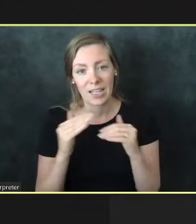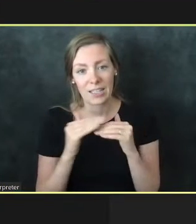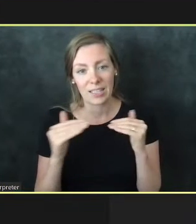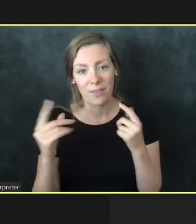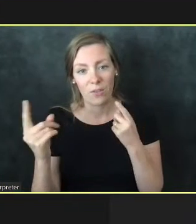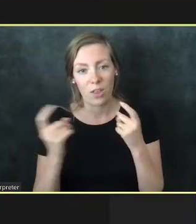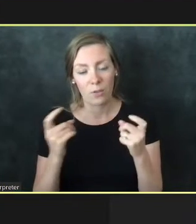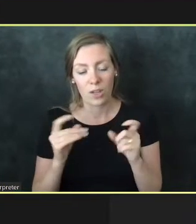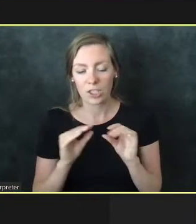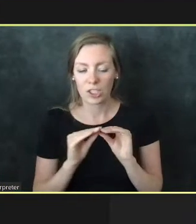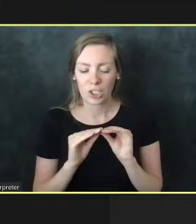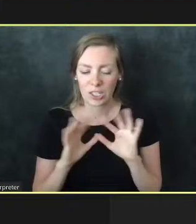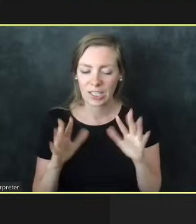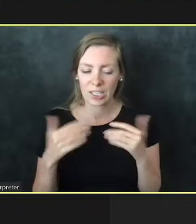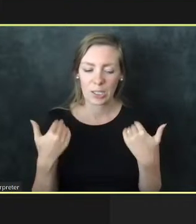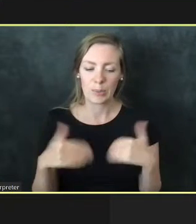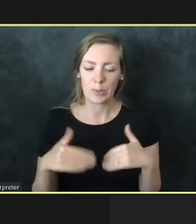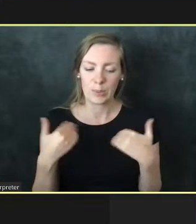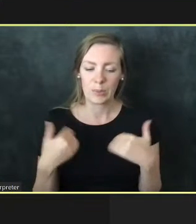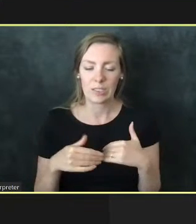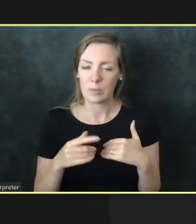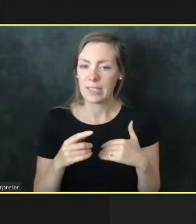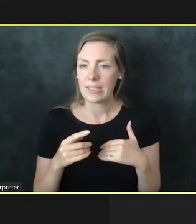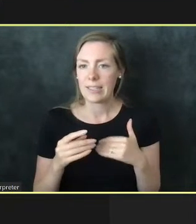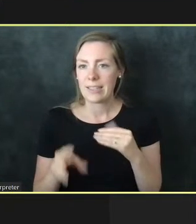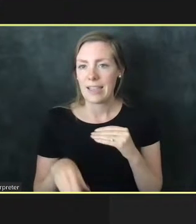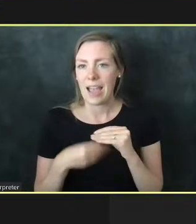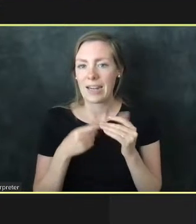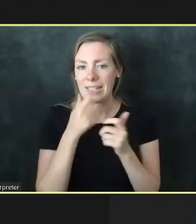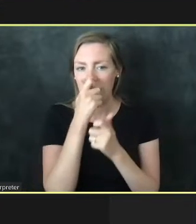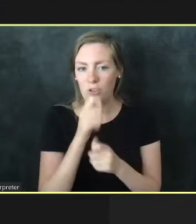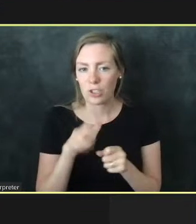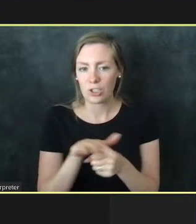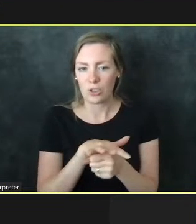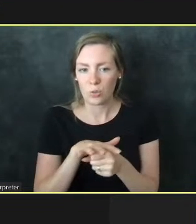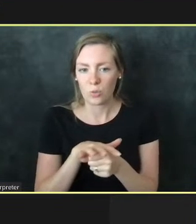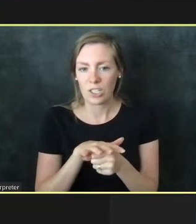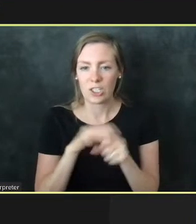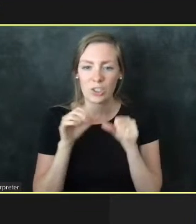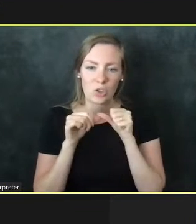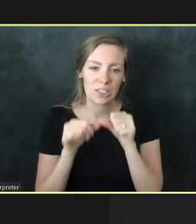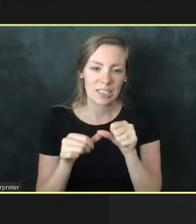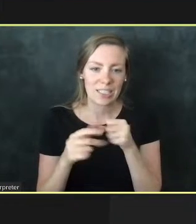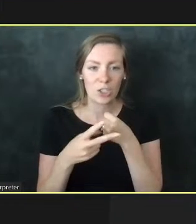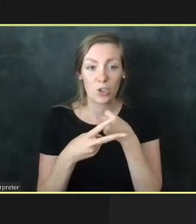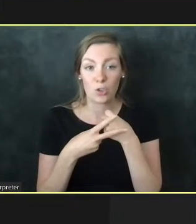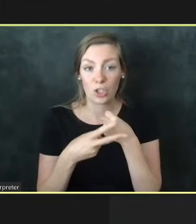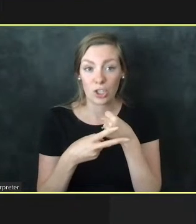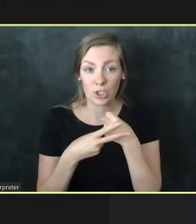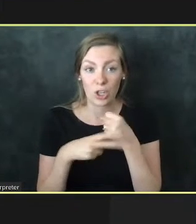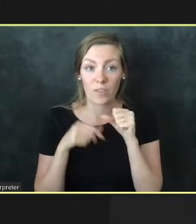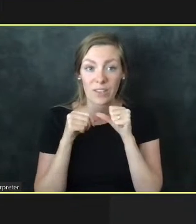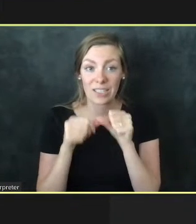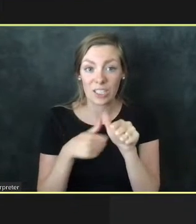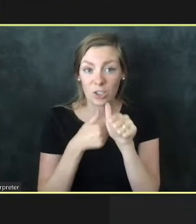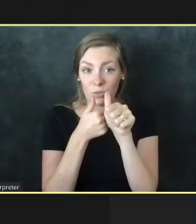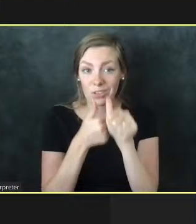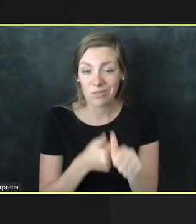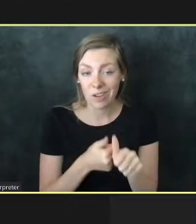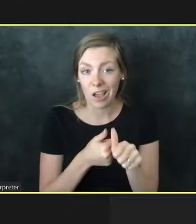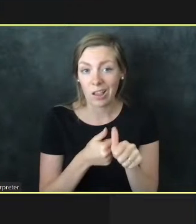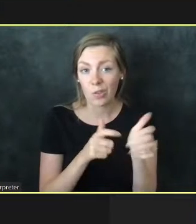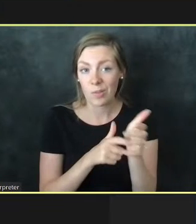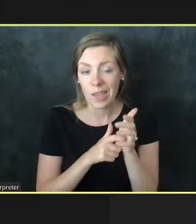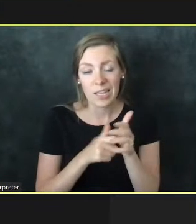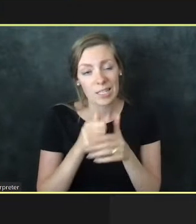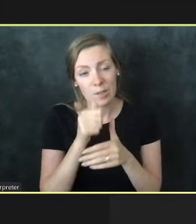questions are clearly las preguntas. sparking interest in our region. So just Ah, me continue to interesa. serve, continue to Traten follow the de mandates, conservar, and